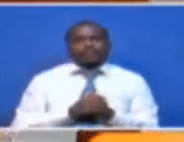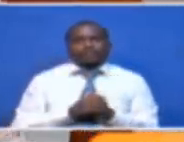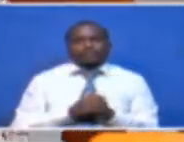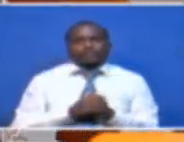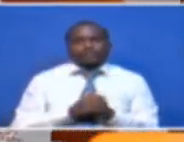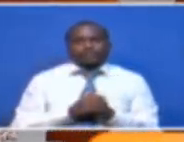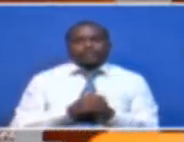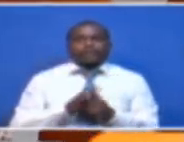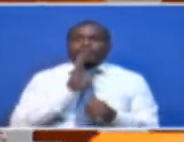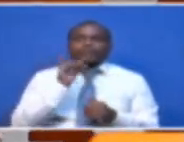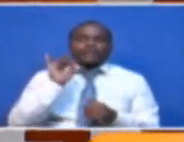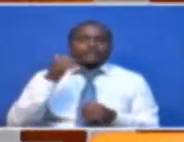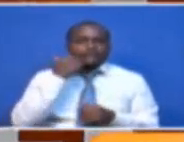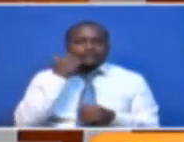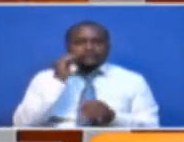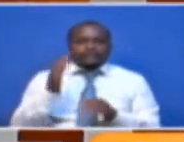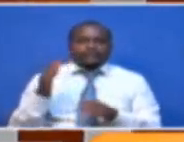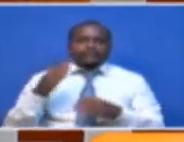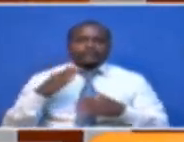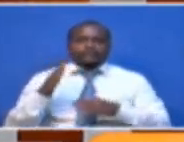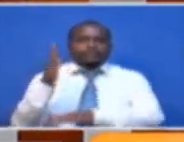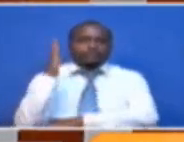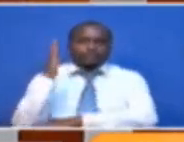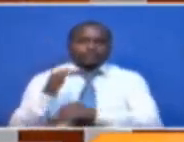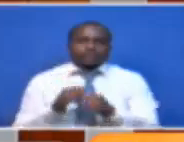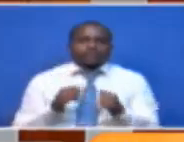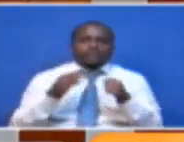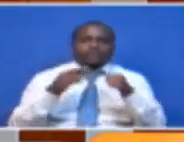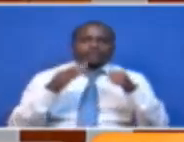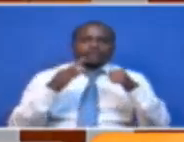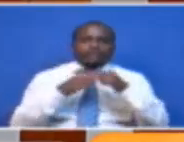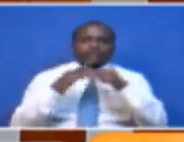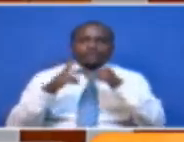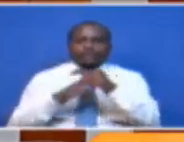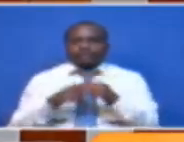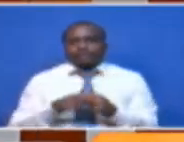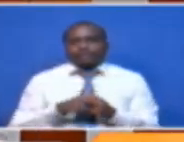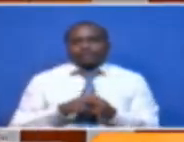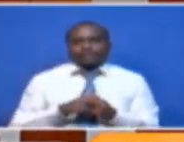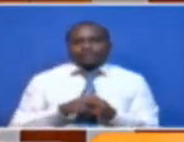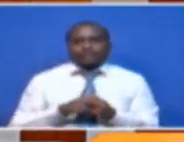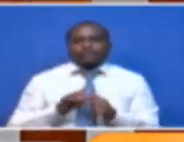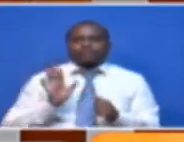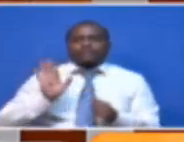Sikh bodyguard. Correct. Yeah. Yeah. 87. Thomas Sankara. By his buddy.